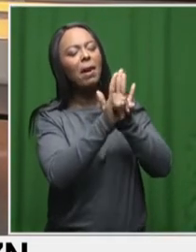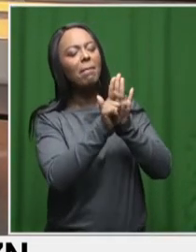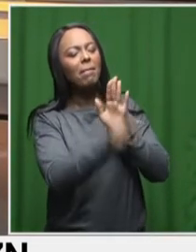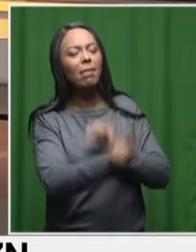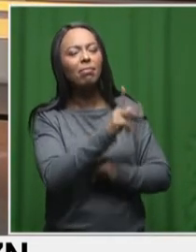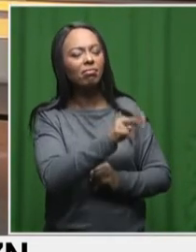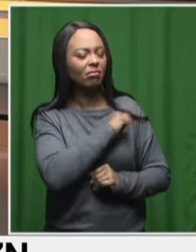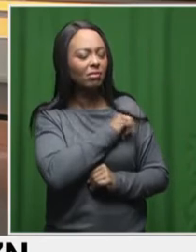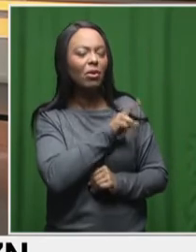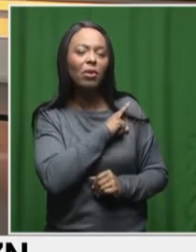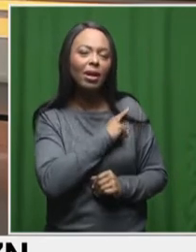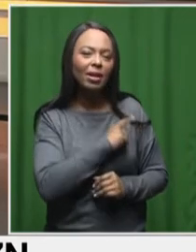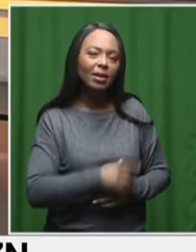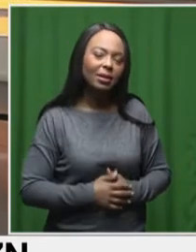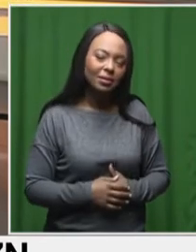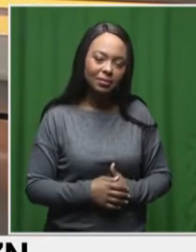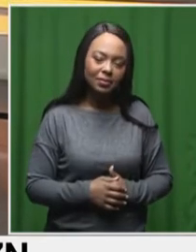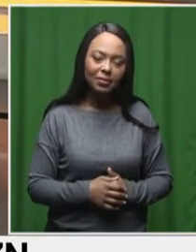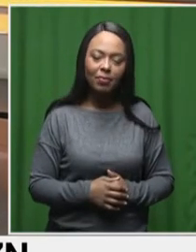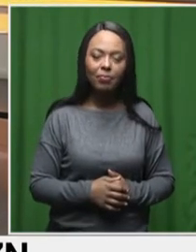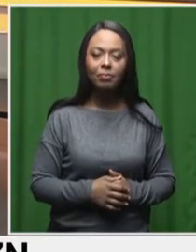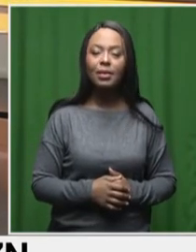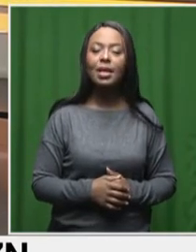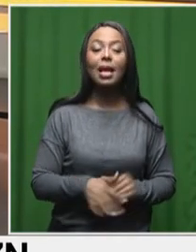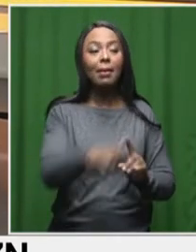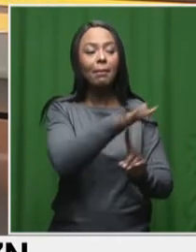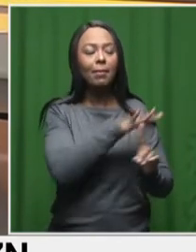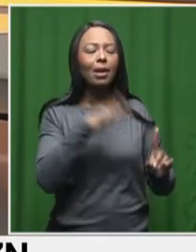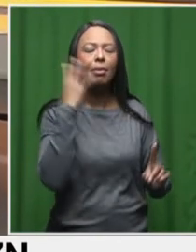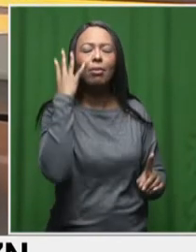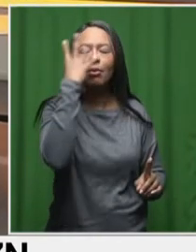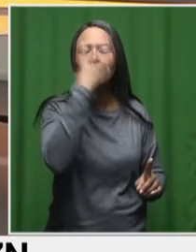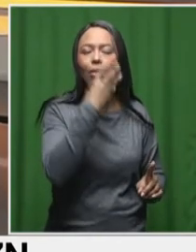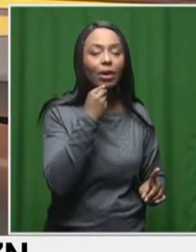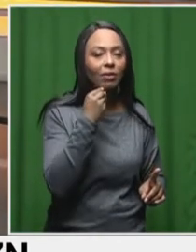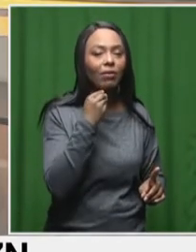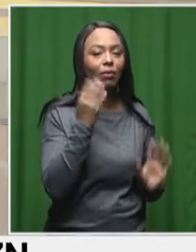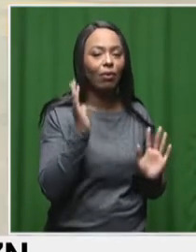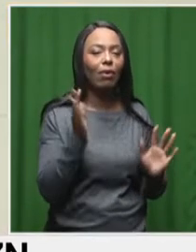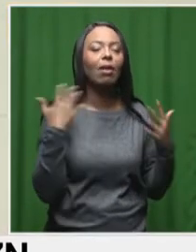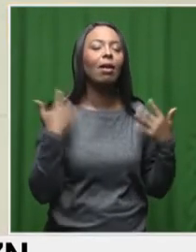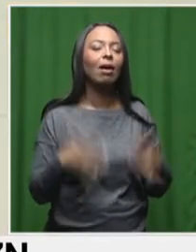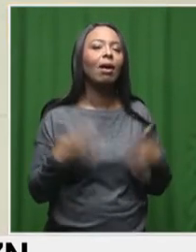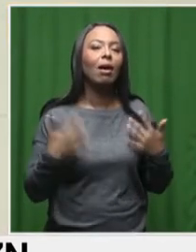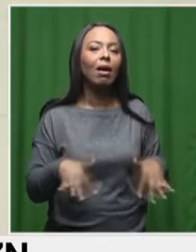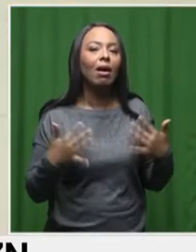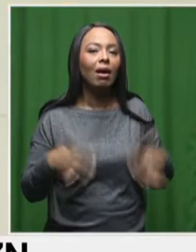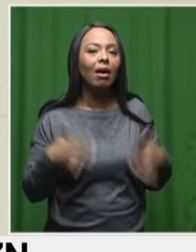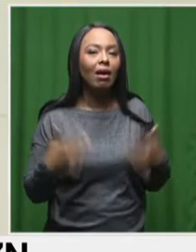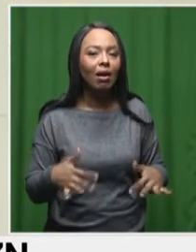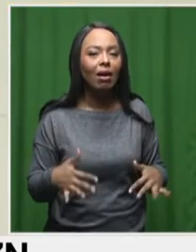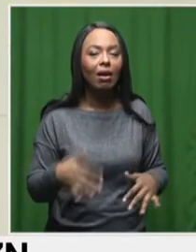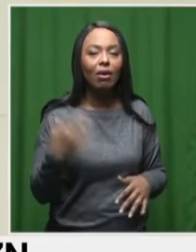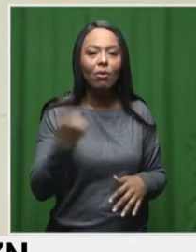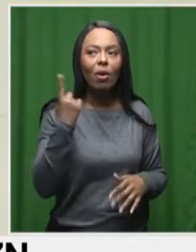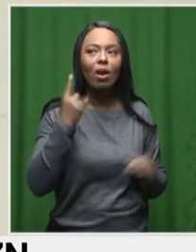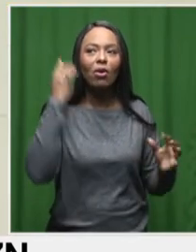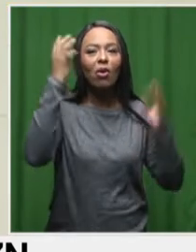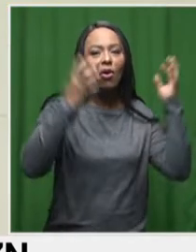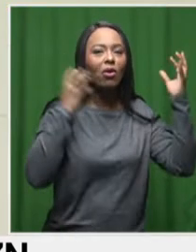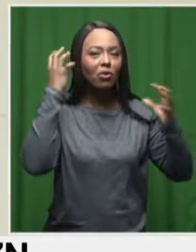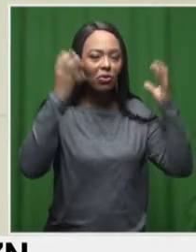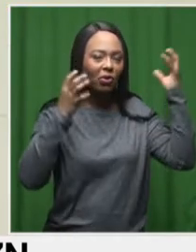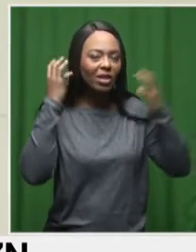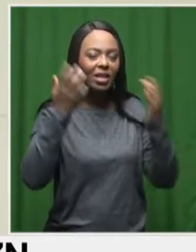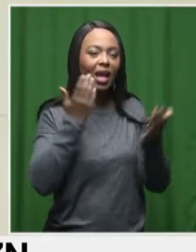particular venue. The venue is very beautiful. One can actually get confused when we are